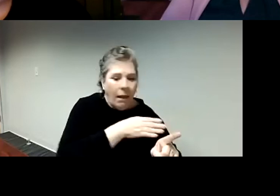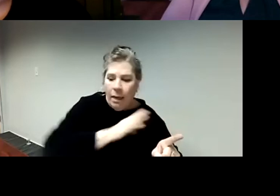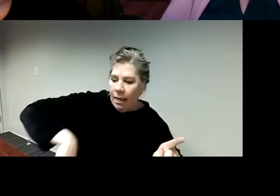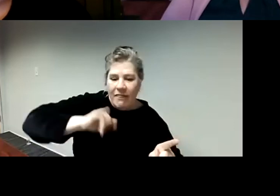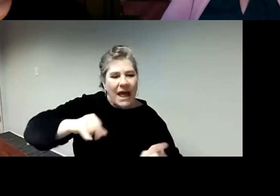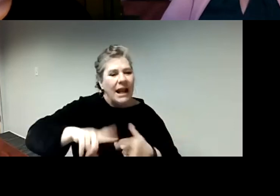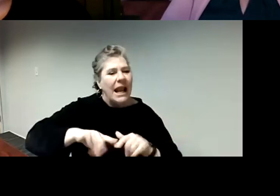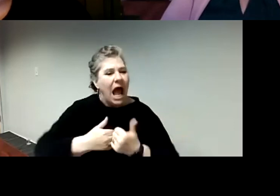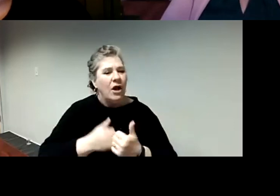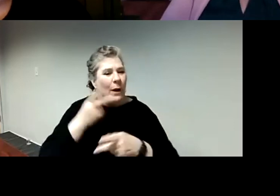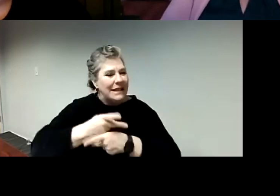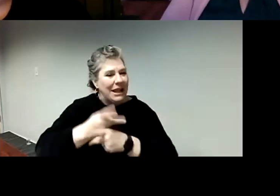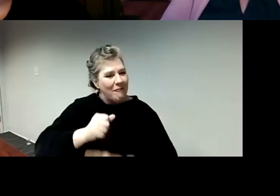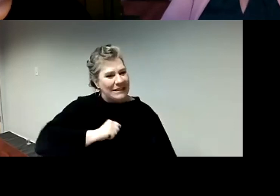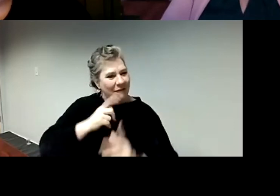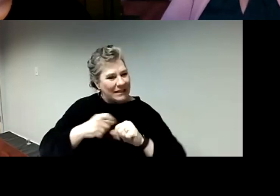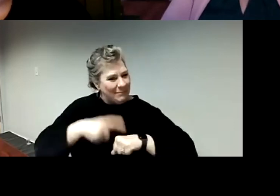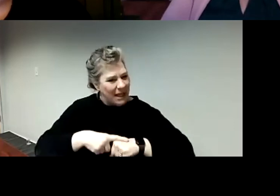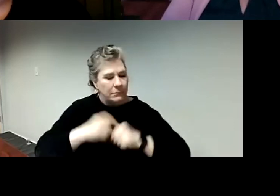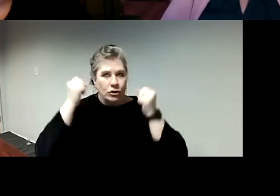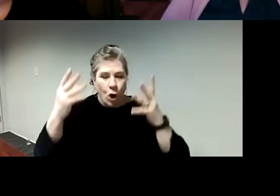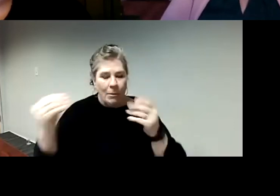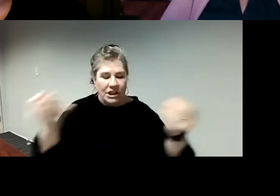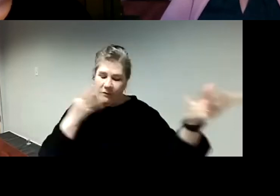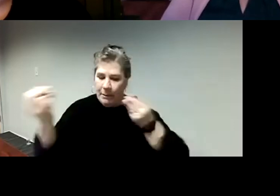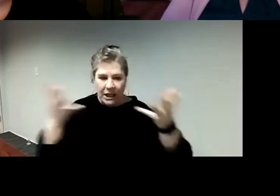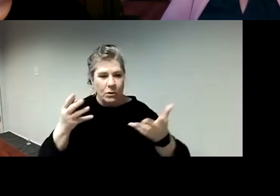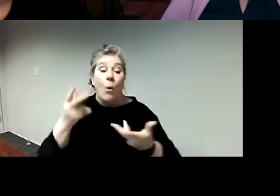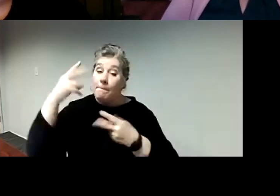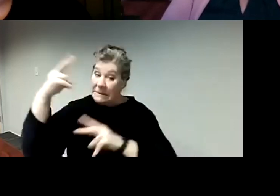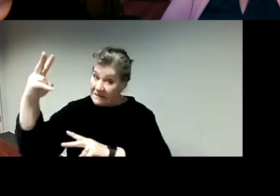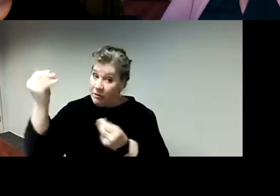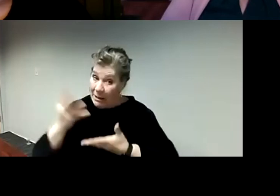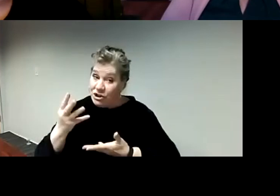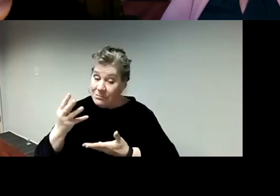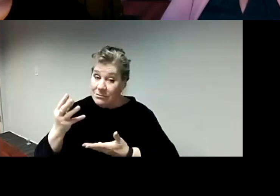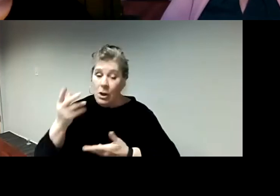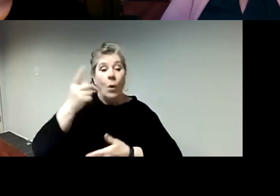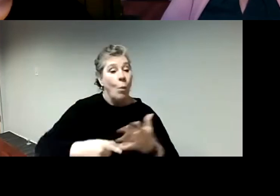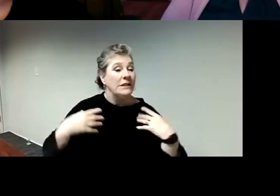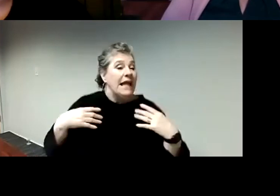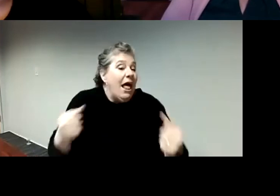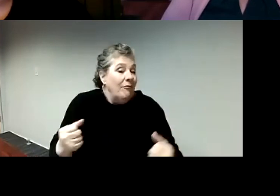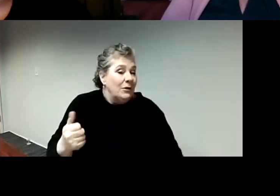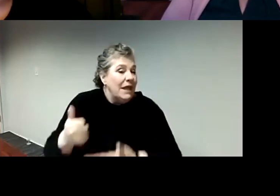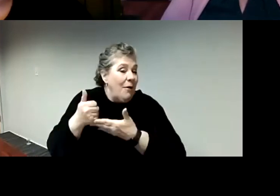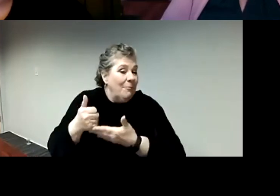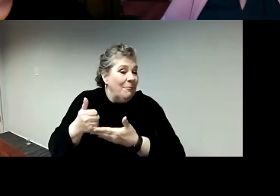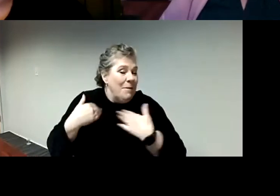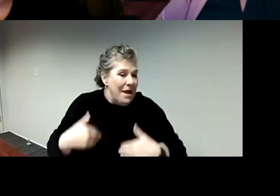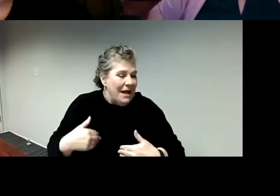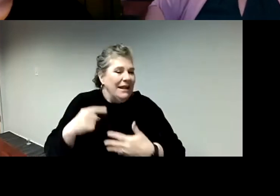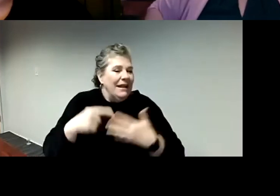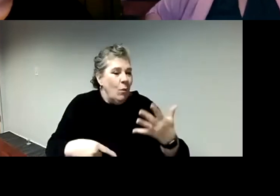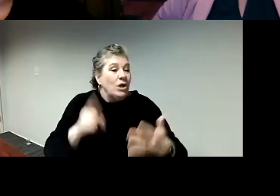and how do I actually take care of myself? Because there's so much information, or misinformation rather, about what foods are healthful and what